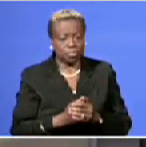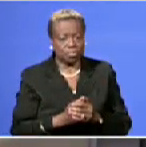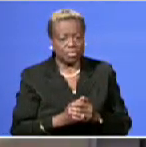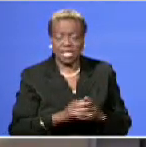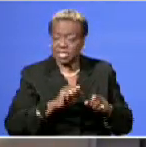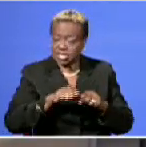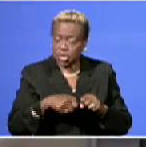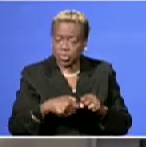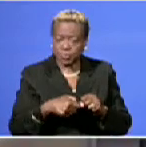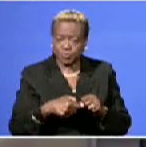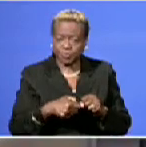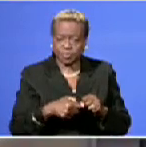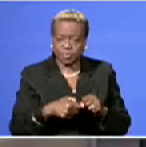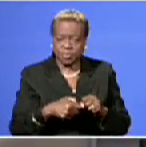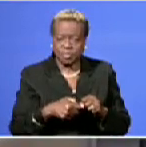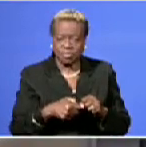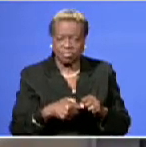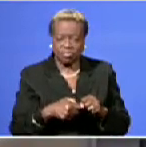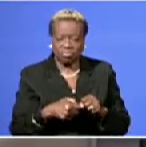So,